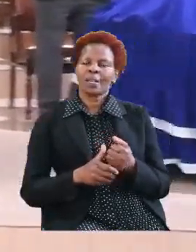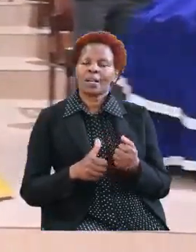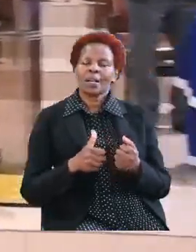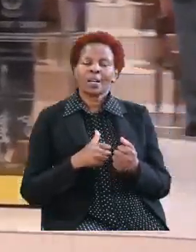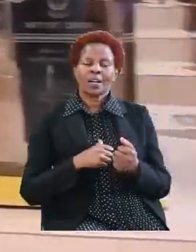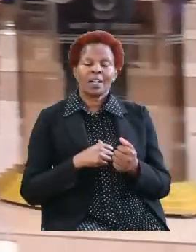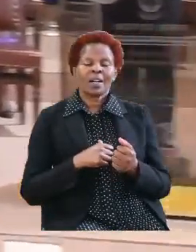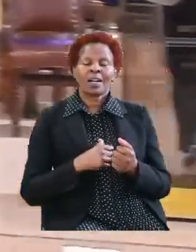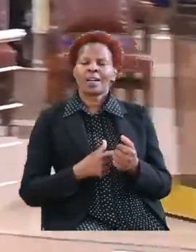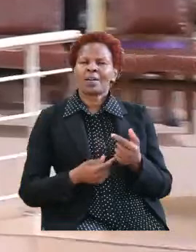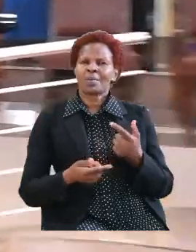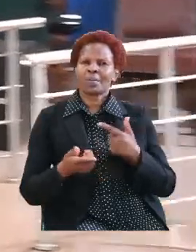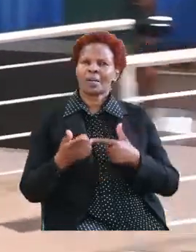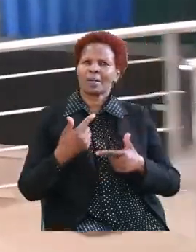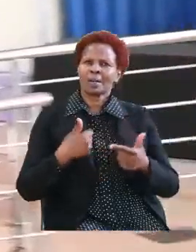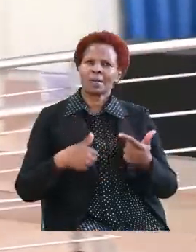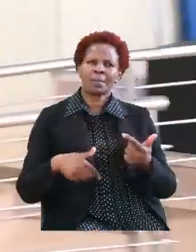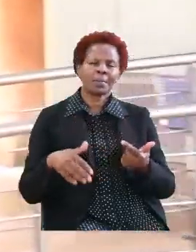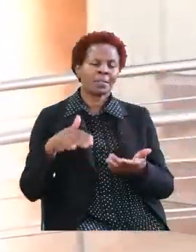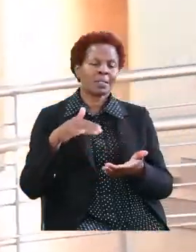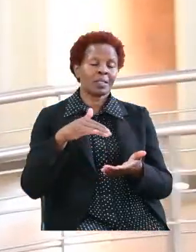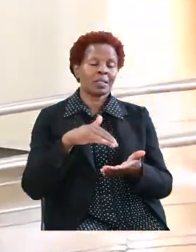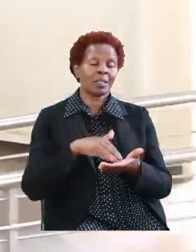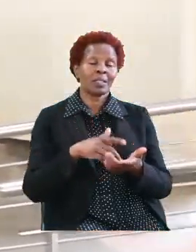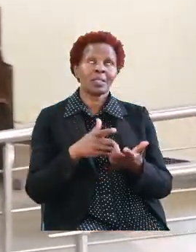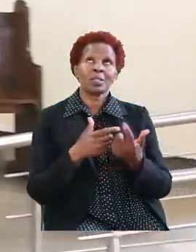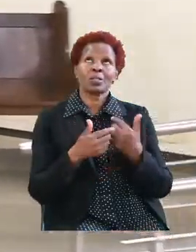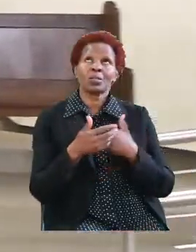Narudi tena,